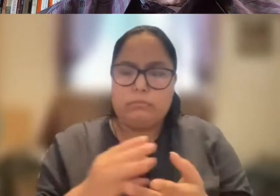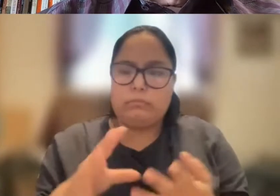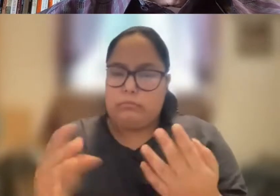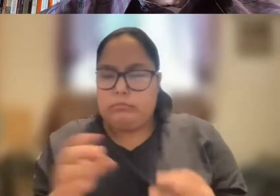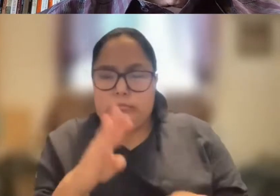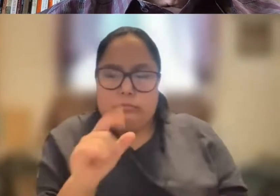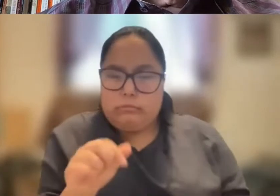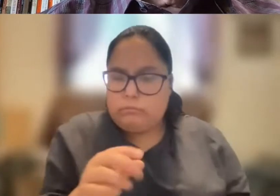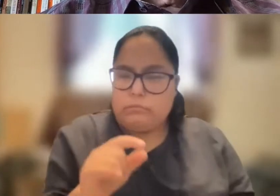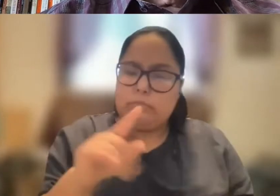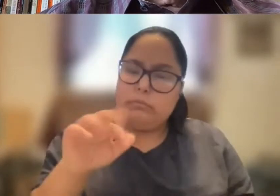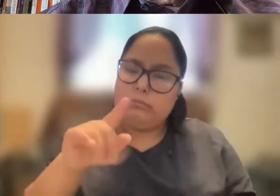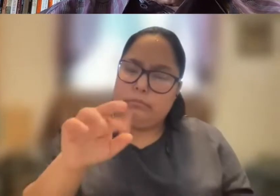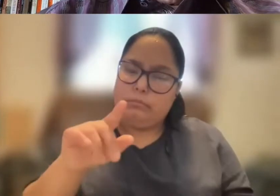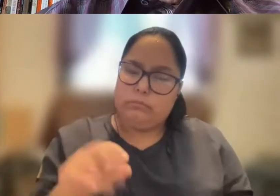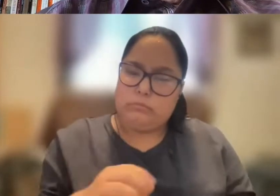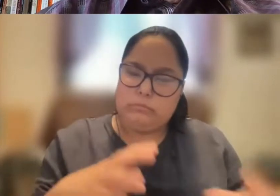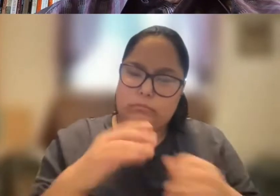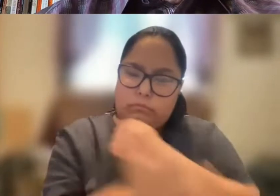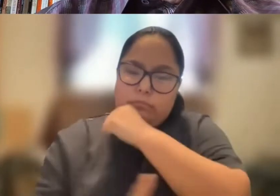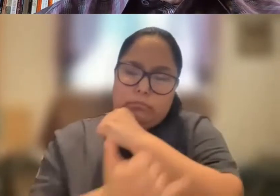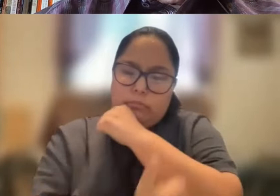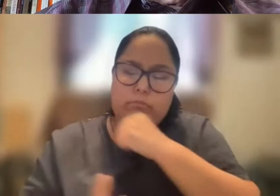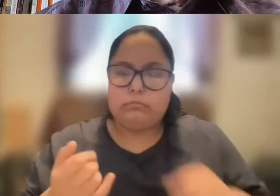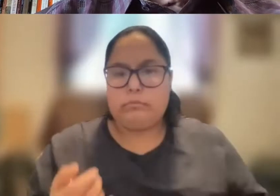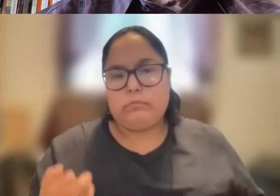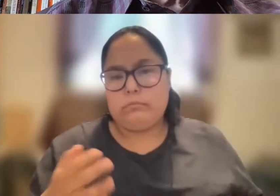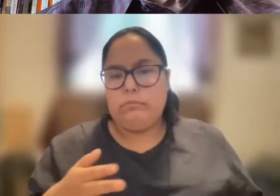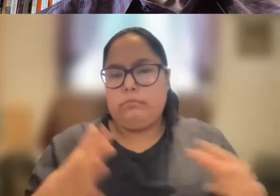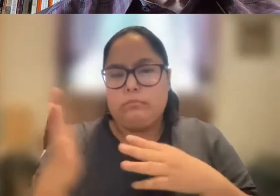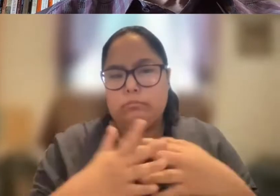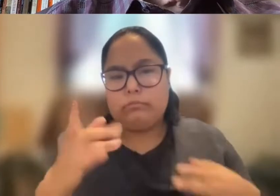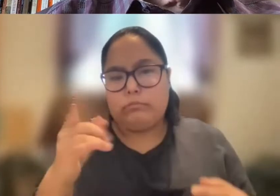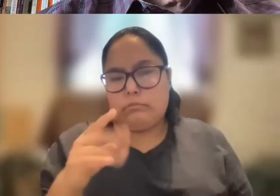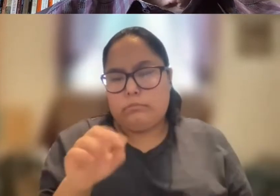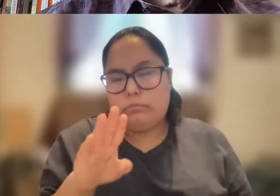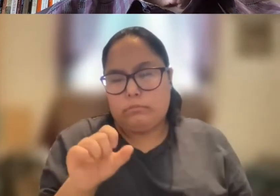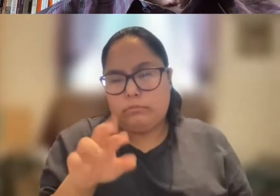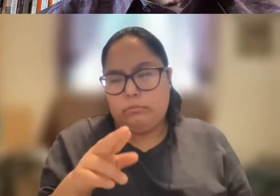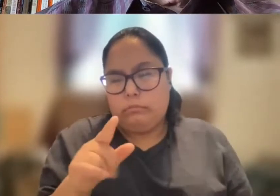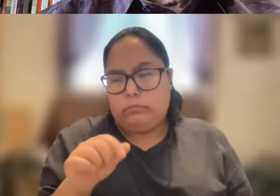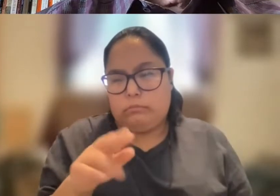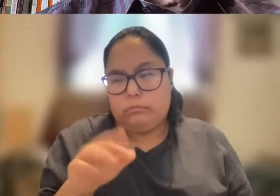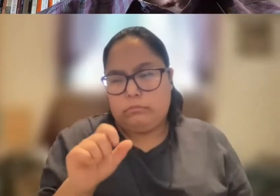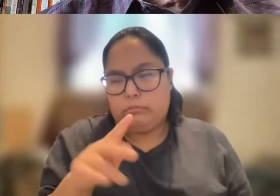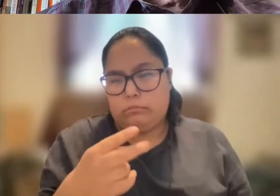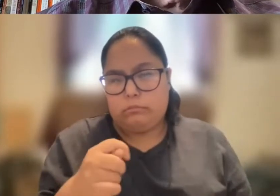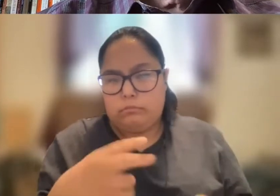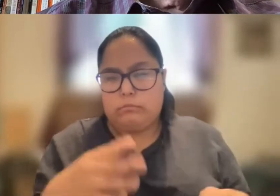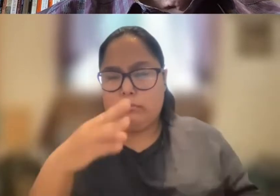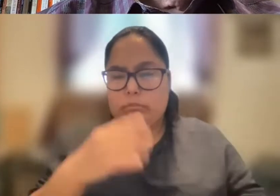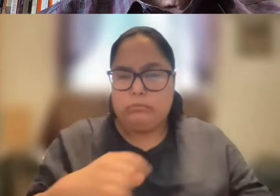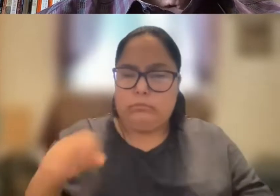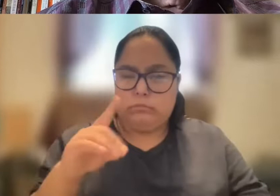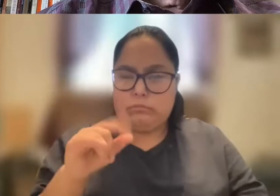the Middle Eastern countries, and I faced a double threat: the threat of danger